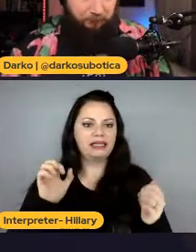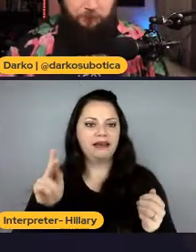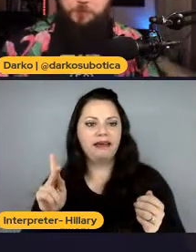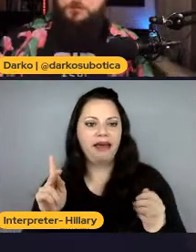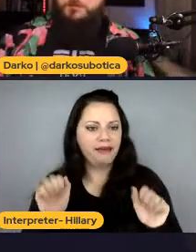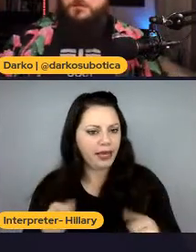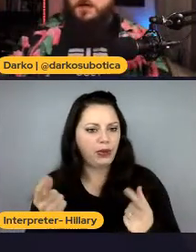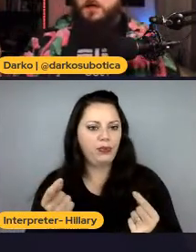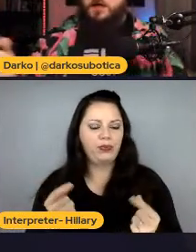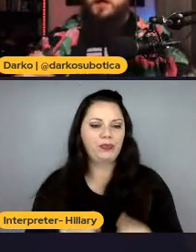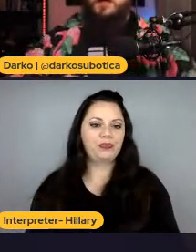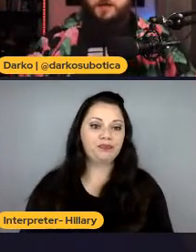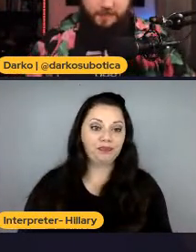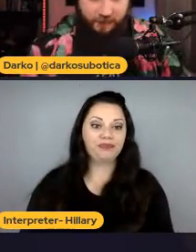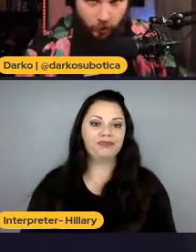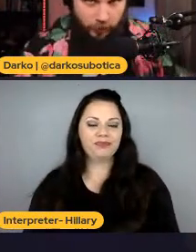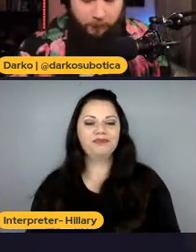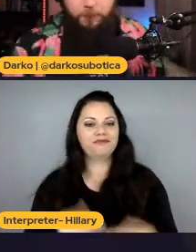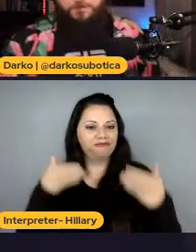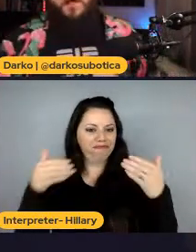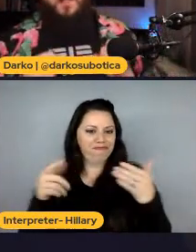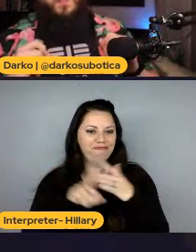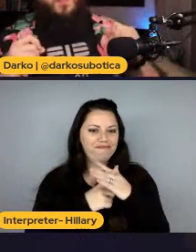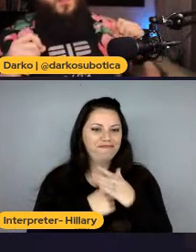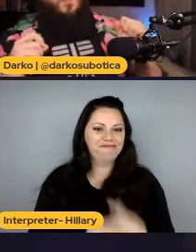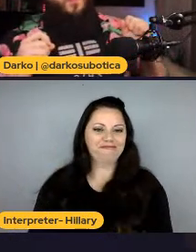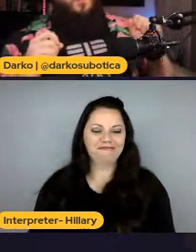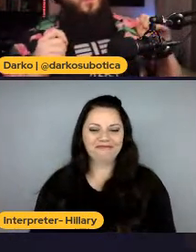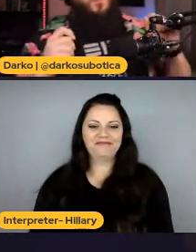does. Let's get started.